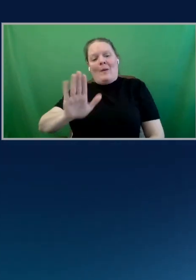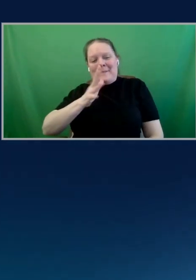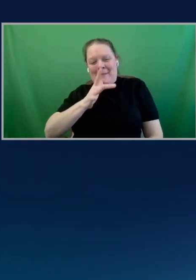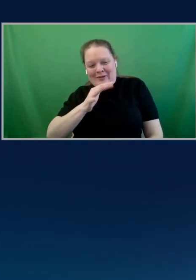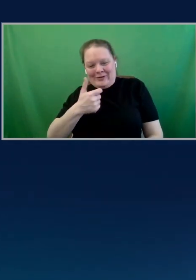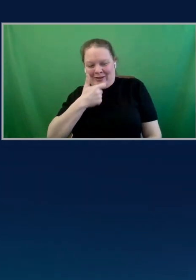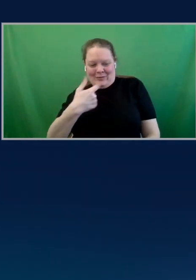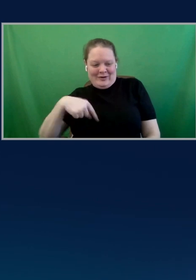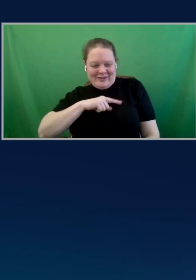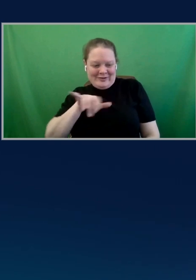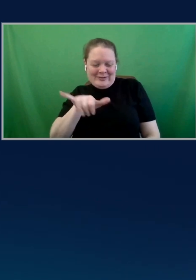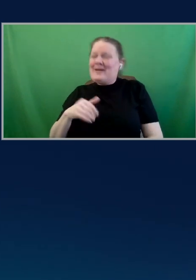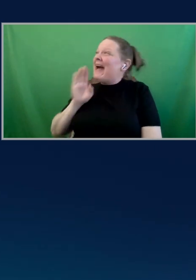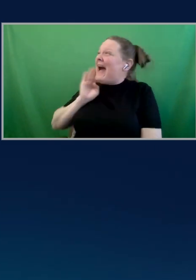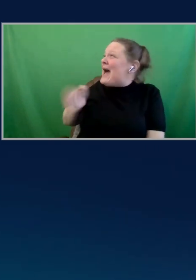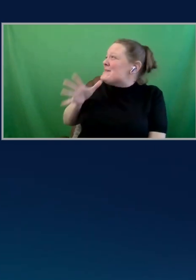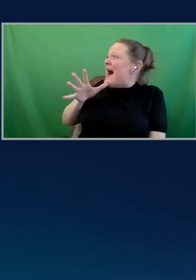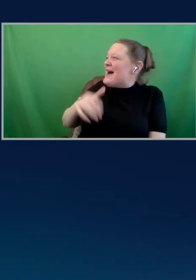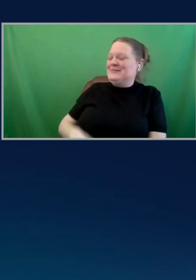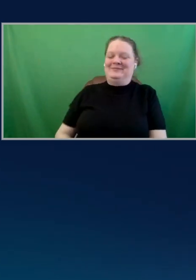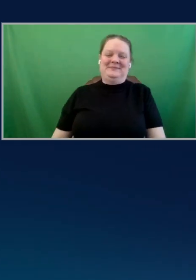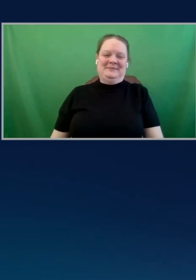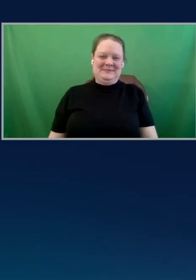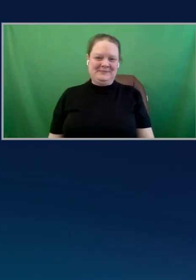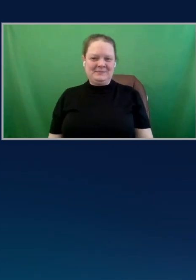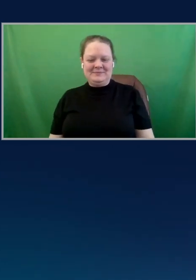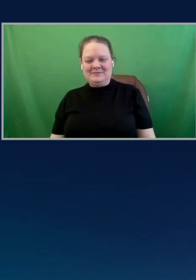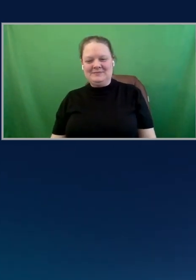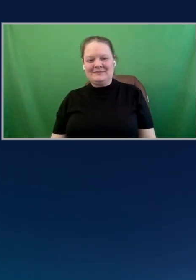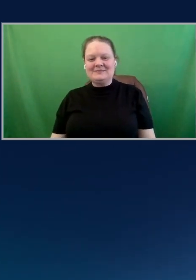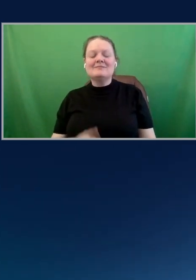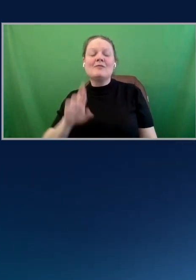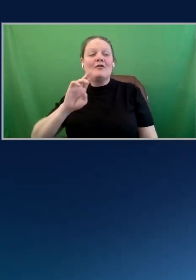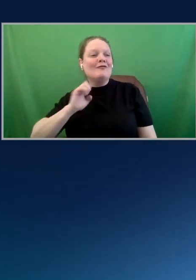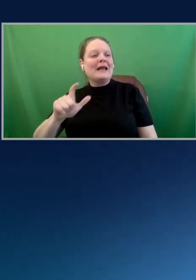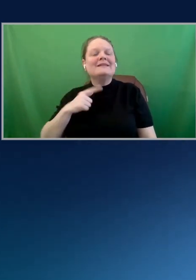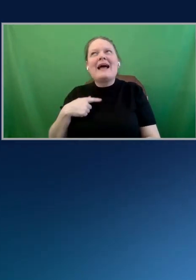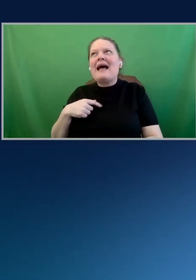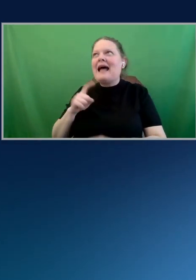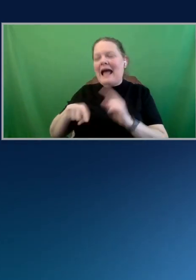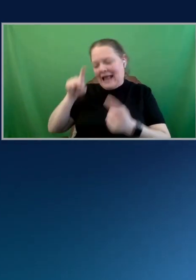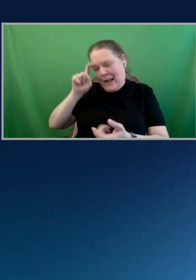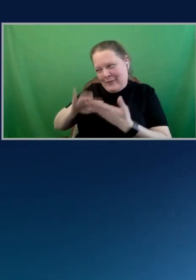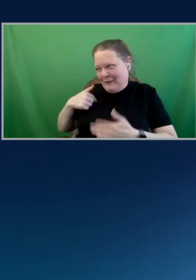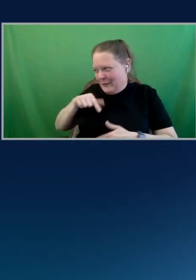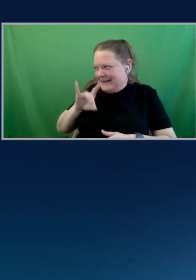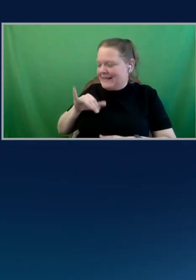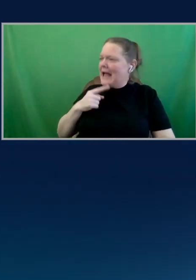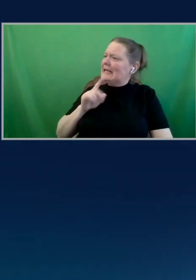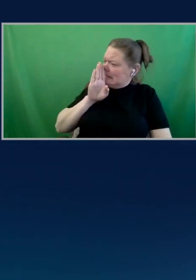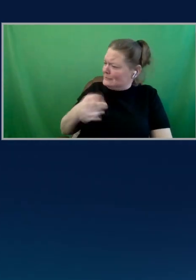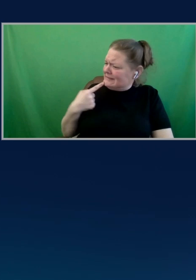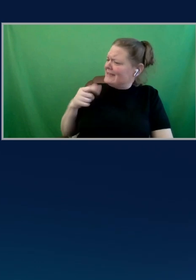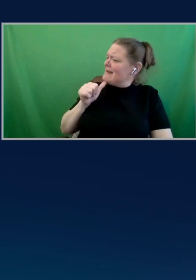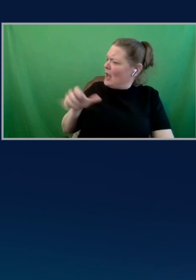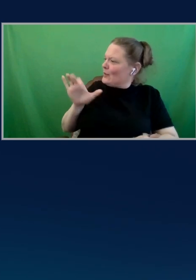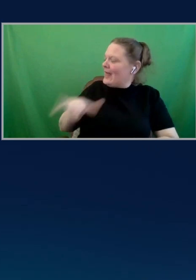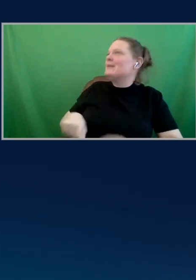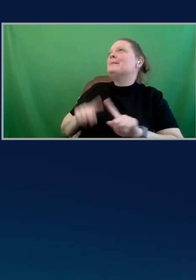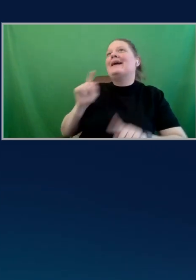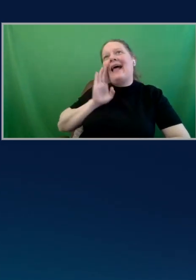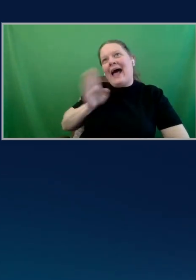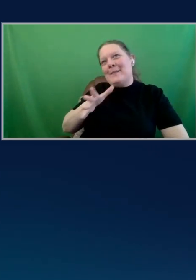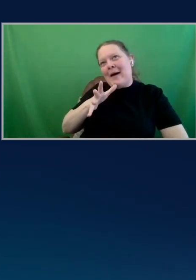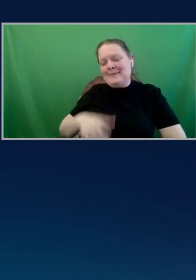Hi, Mom. Uh, Rachel, Can't believe you did that. I explicitly said not to do that. But hi, Mom.